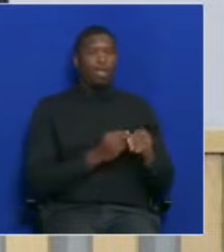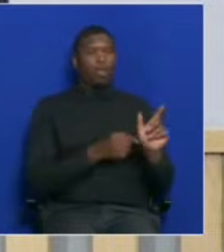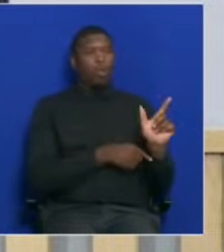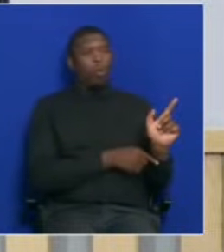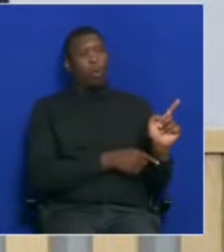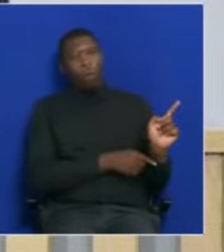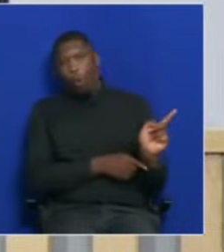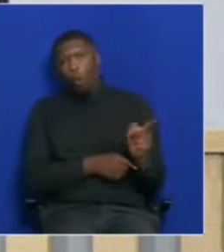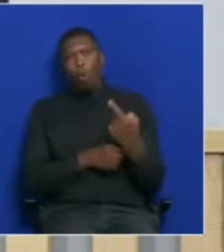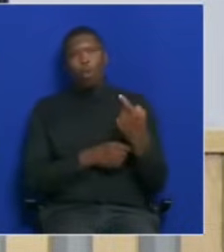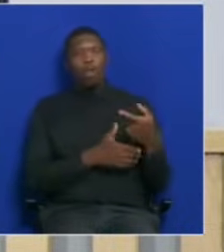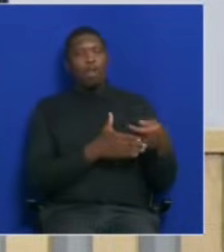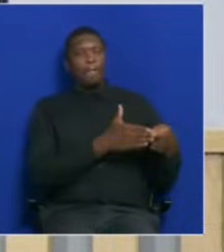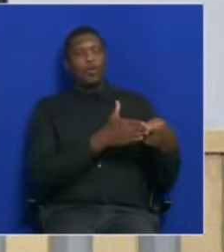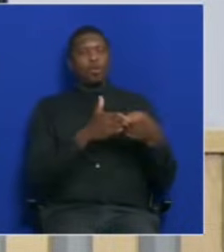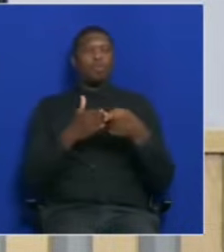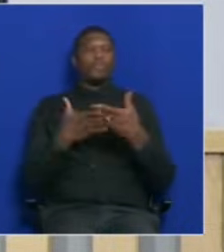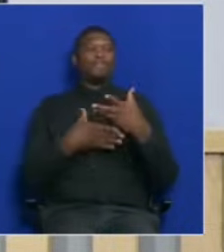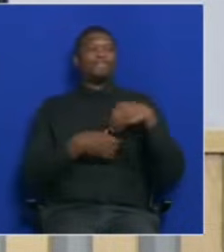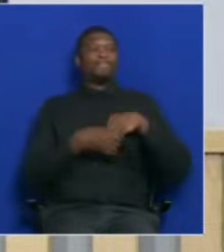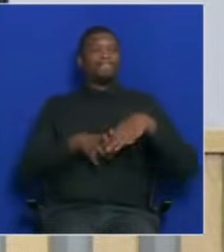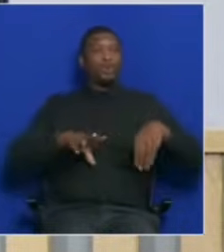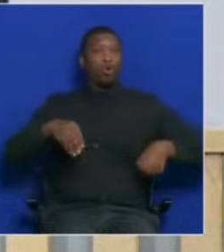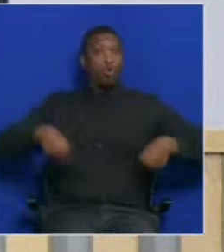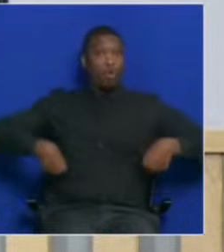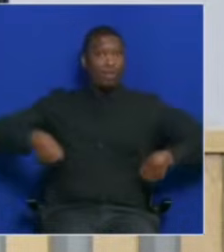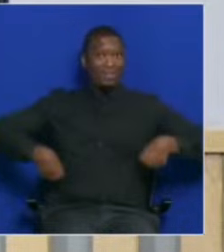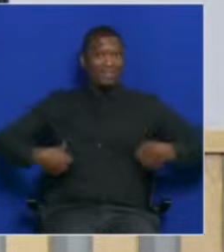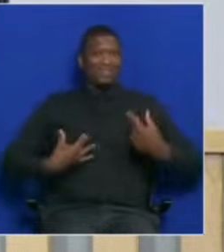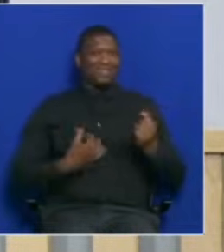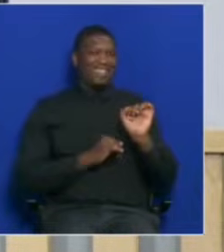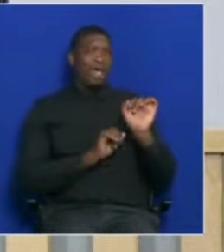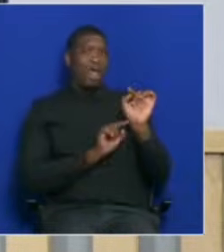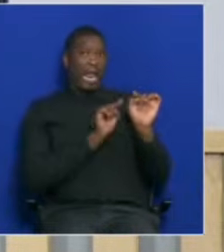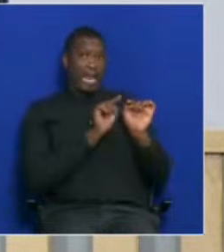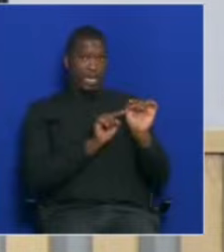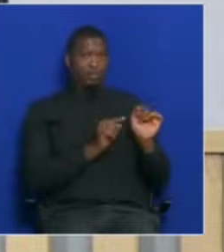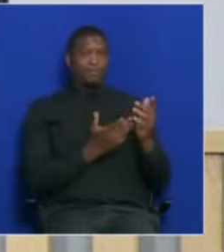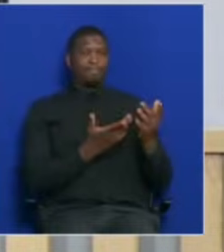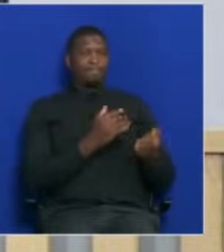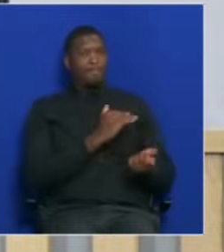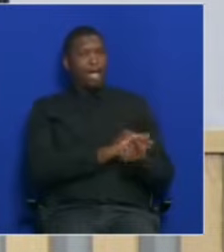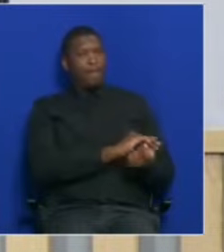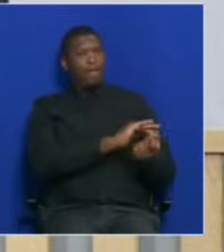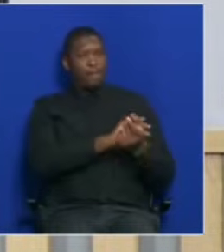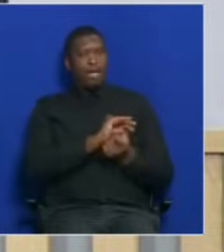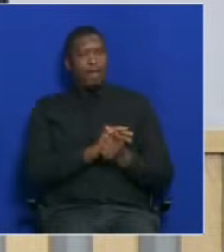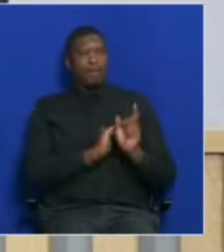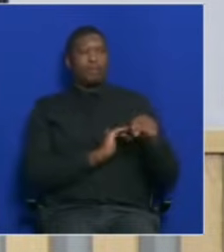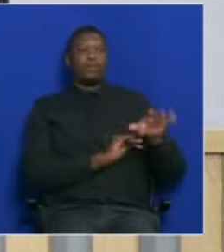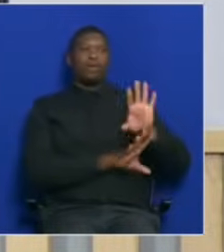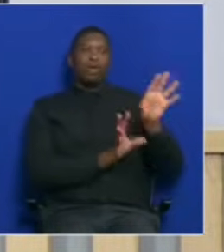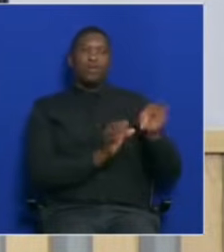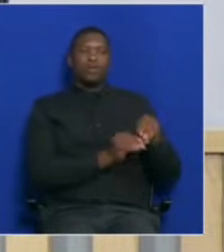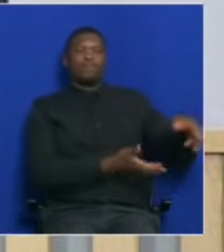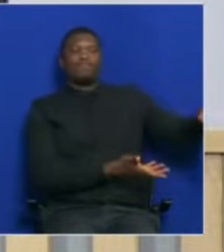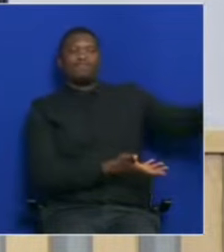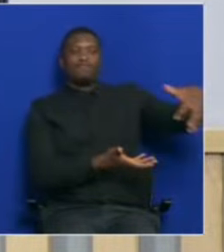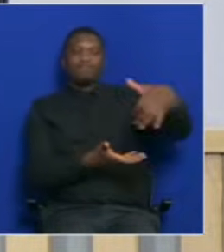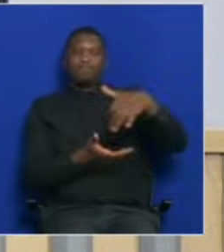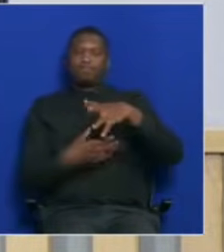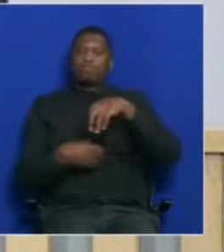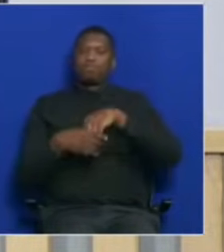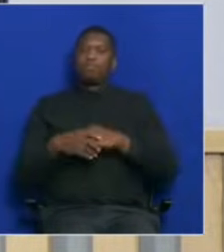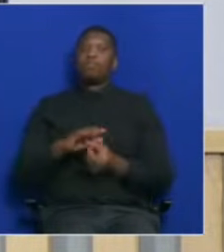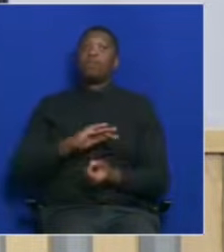procurement corruption that is alleged to have happened within the SAPS and CI and